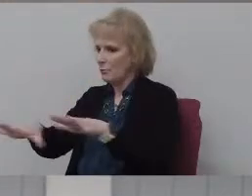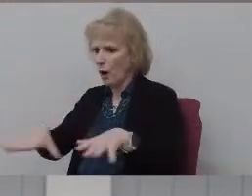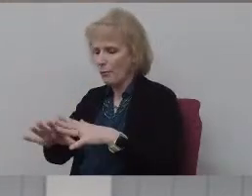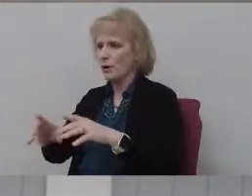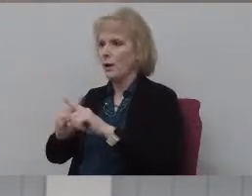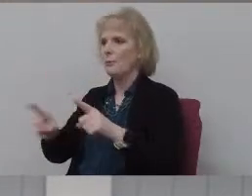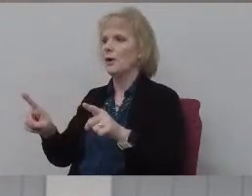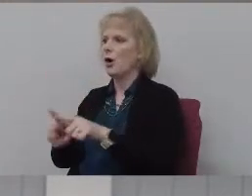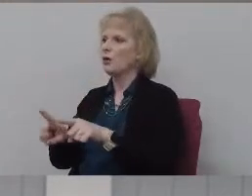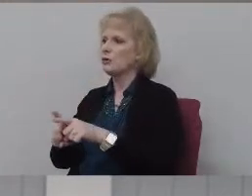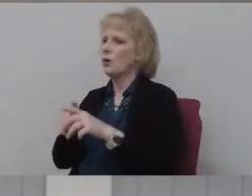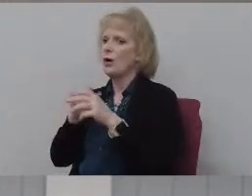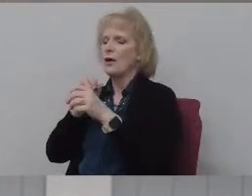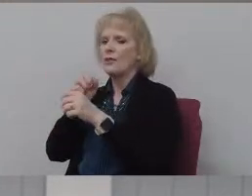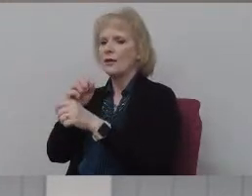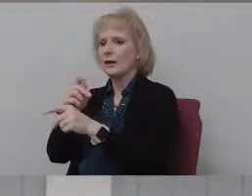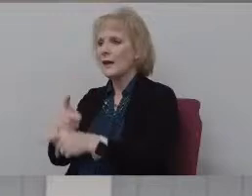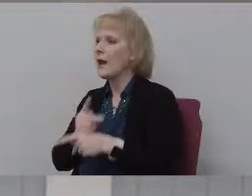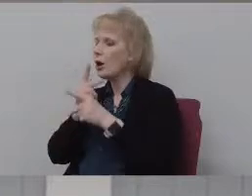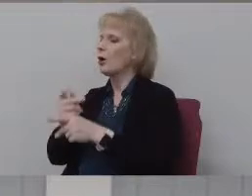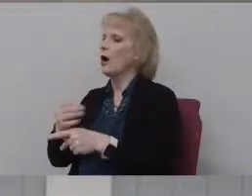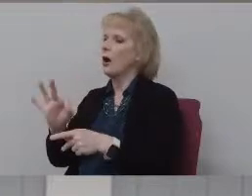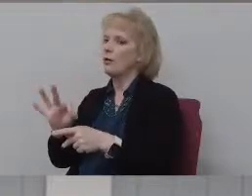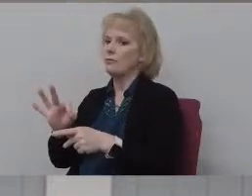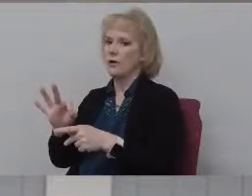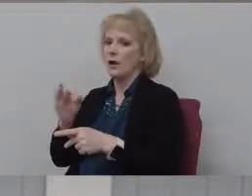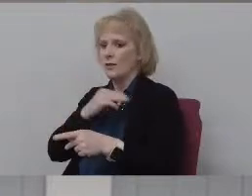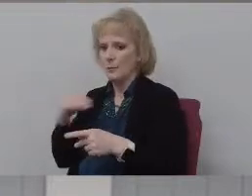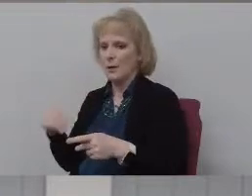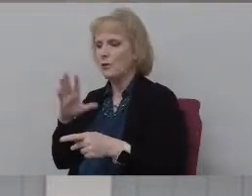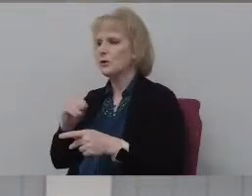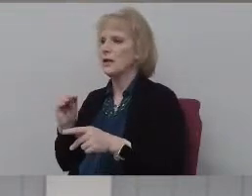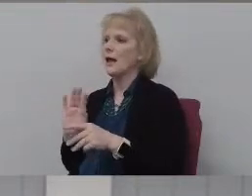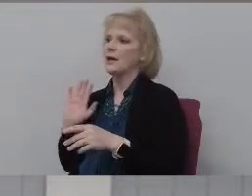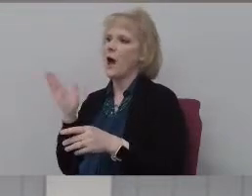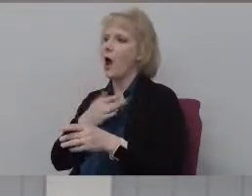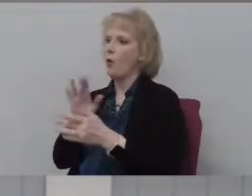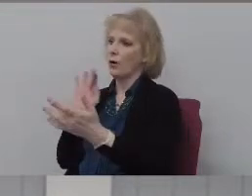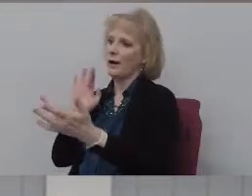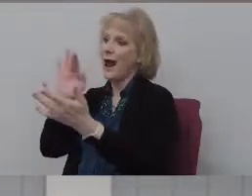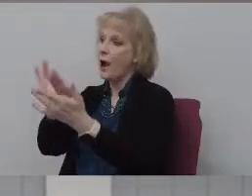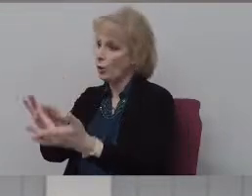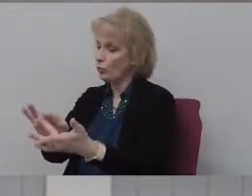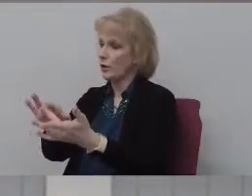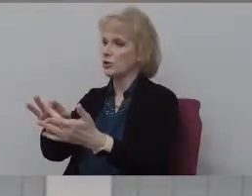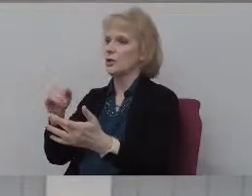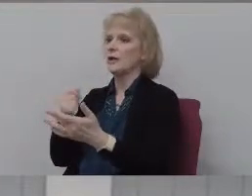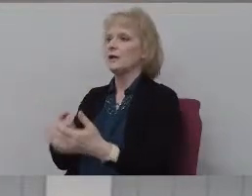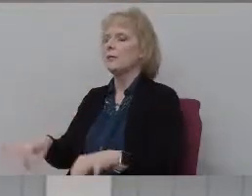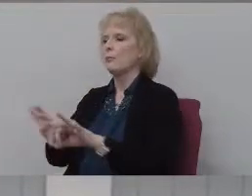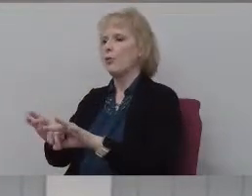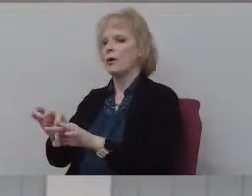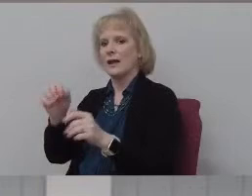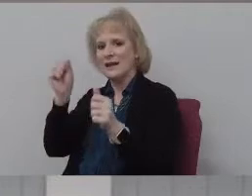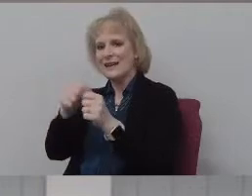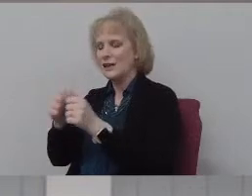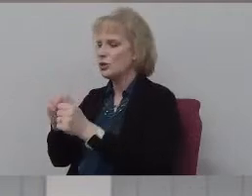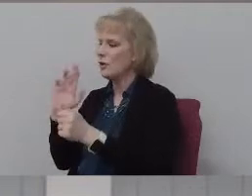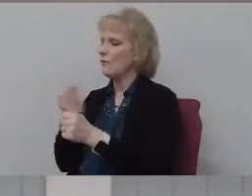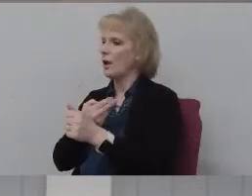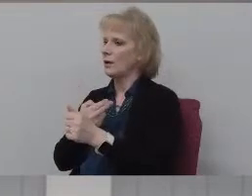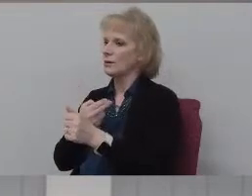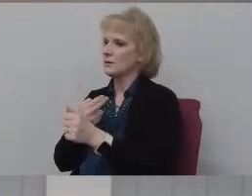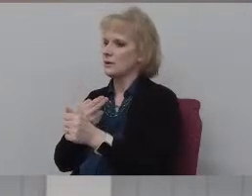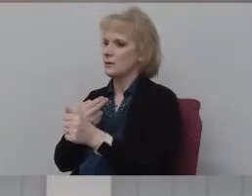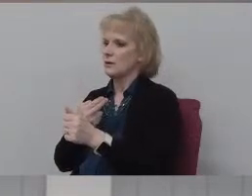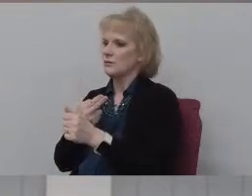of the members of the church and our church outreach. It is vital that every one of us would take ownership in the church, and we